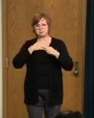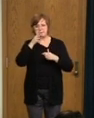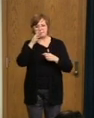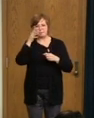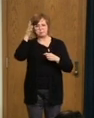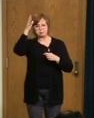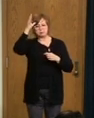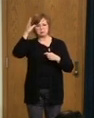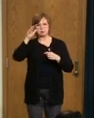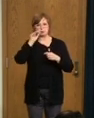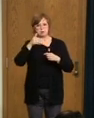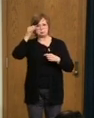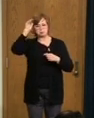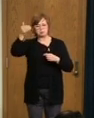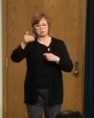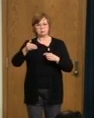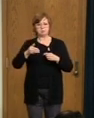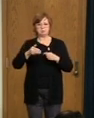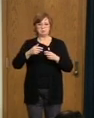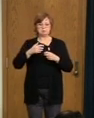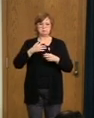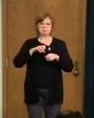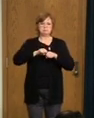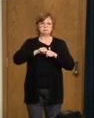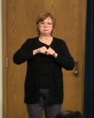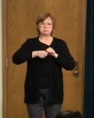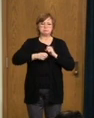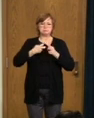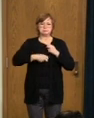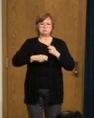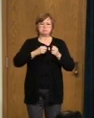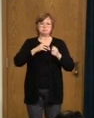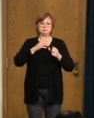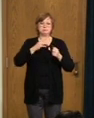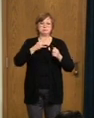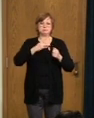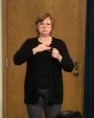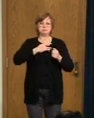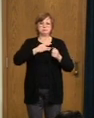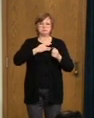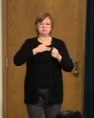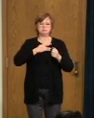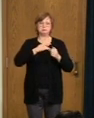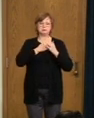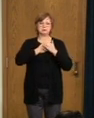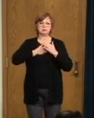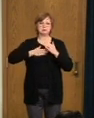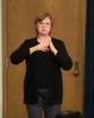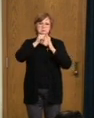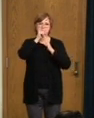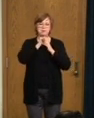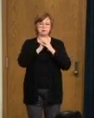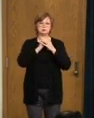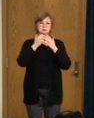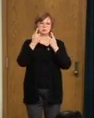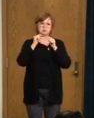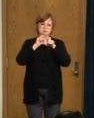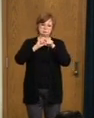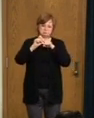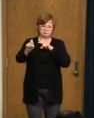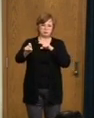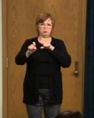everyone to hold on to this just a little longer, reach out virtually, through the telephone, whatever measures you have,